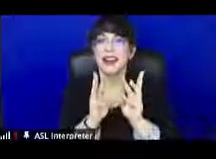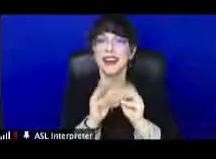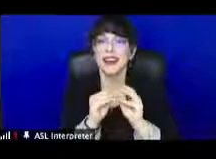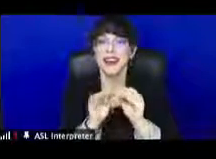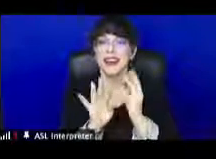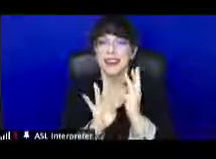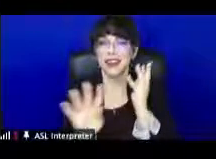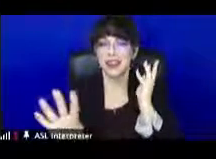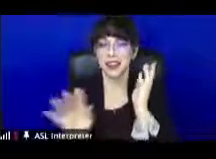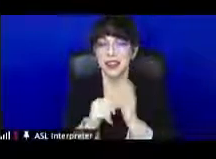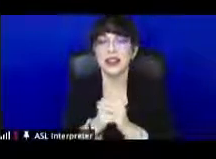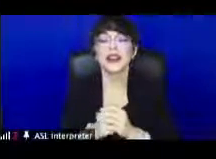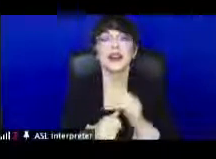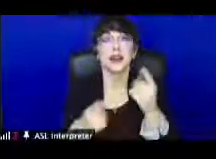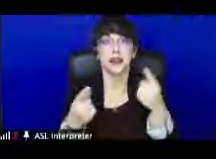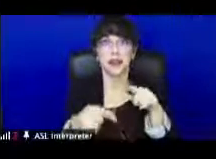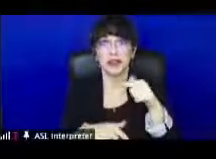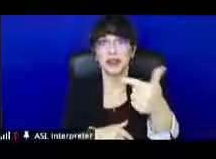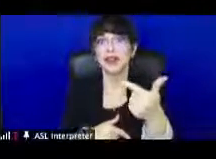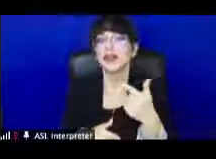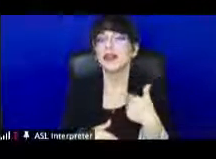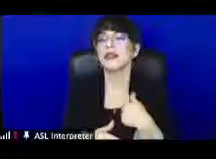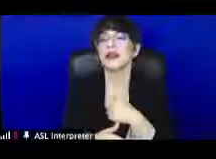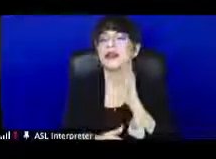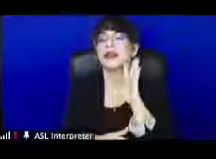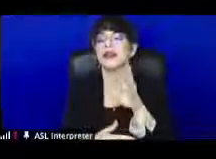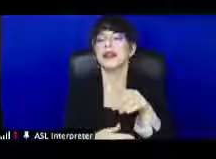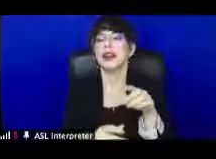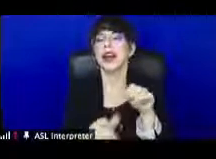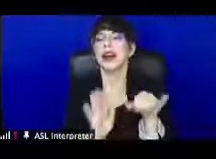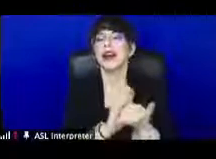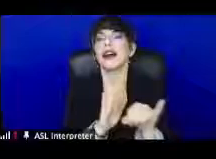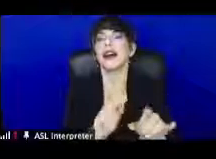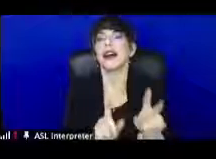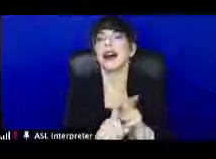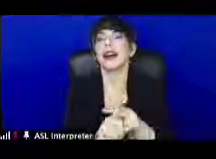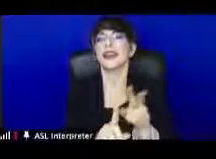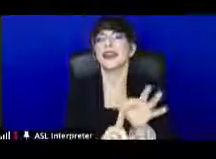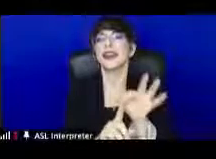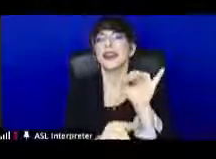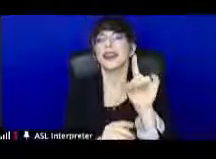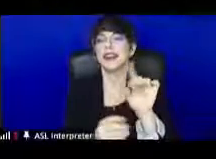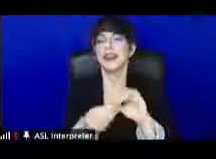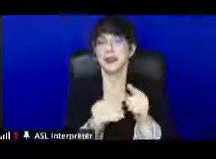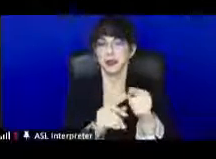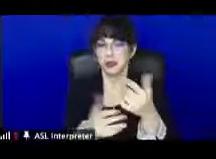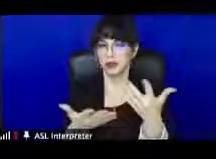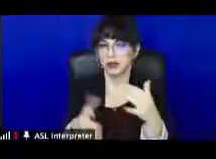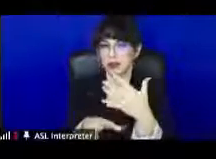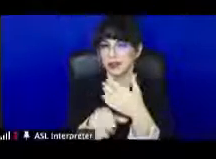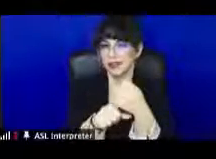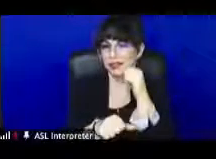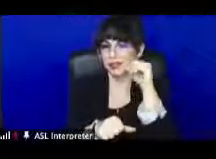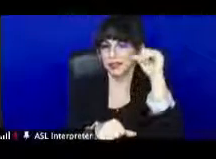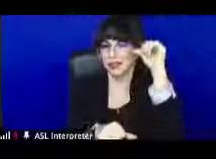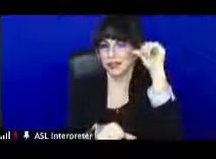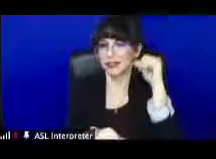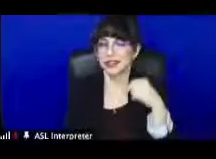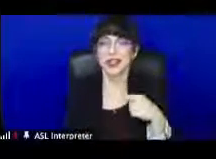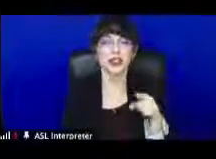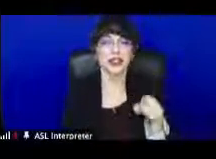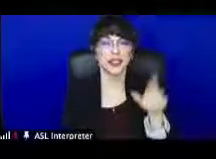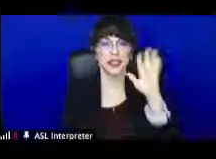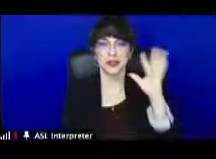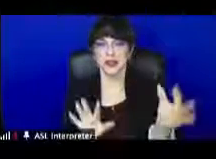will be identified by your assigned unique ID number, which you received yesterday. You will be reconnected to